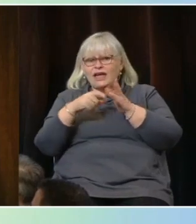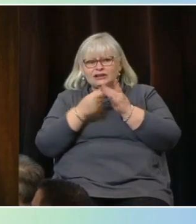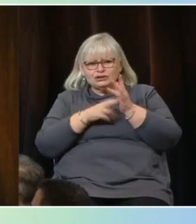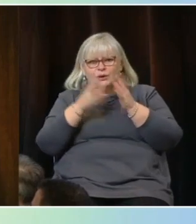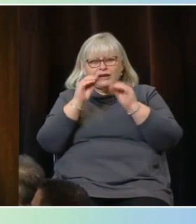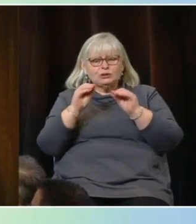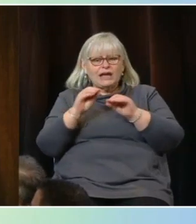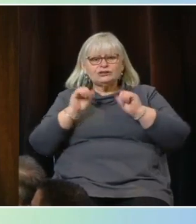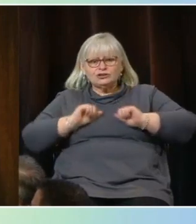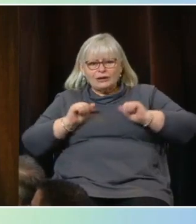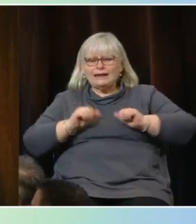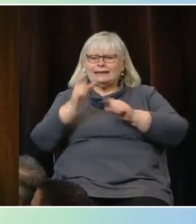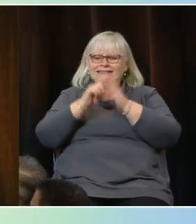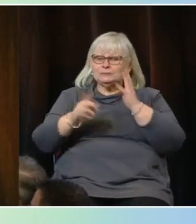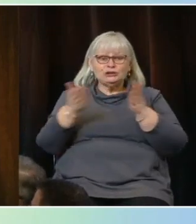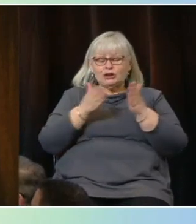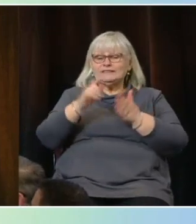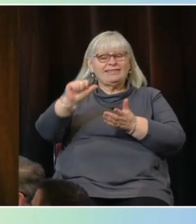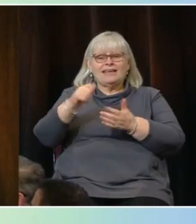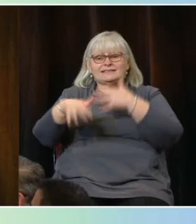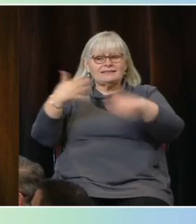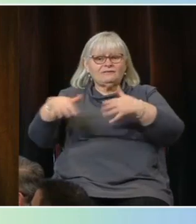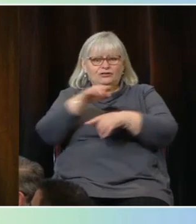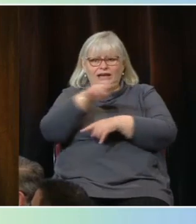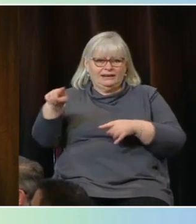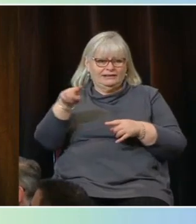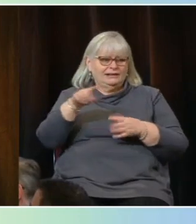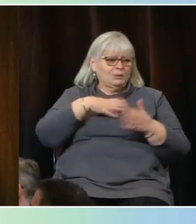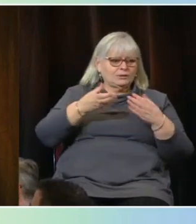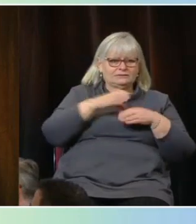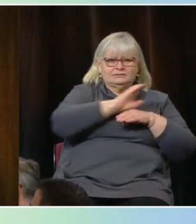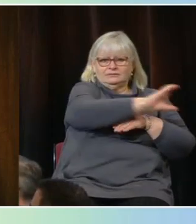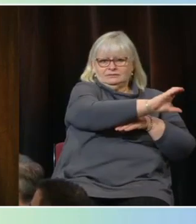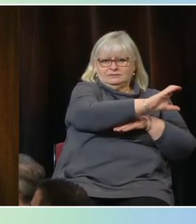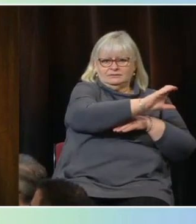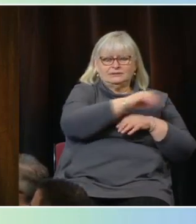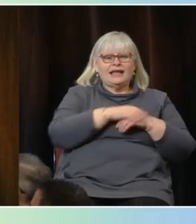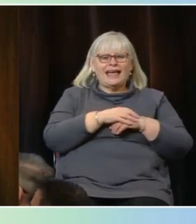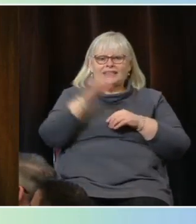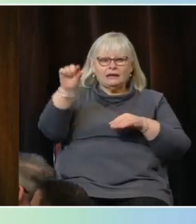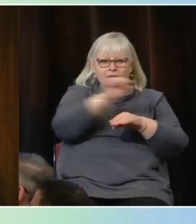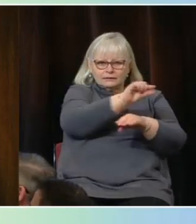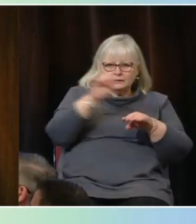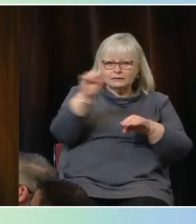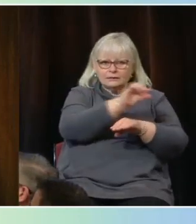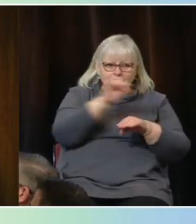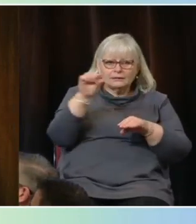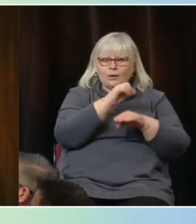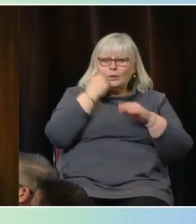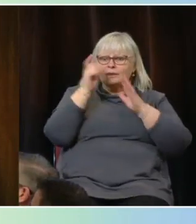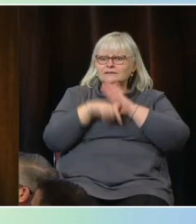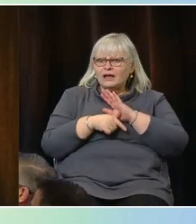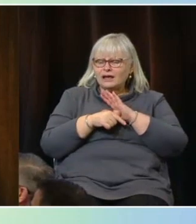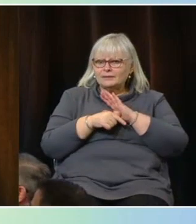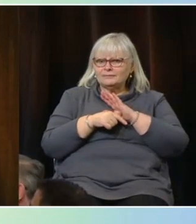Disability Services beyond the immediate waste of this cream skimming there are Dynamic costs economists